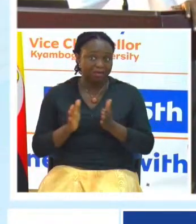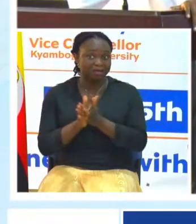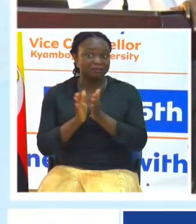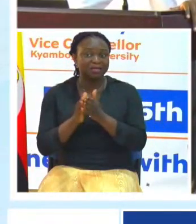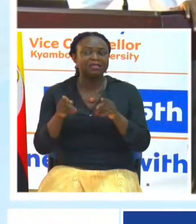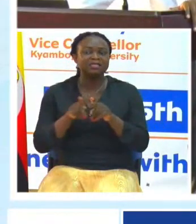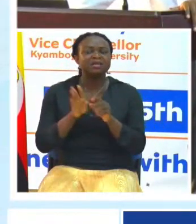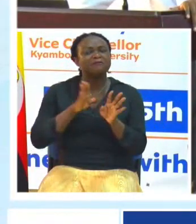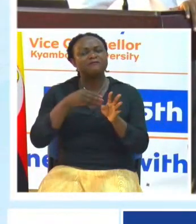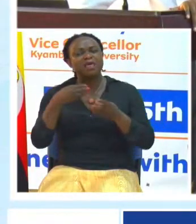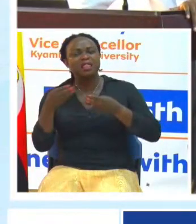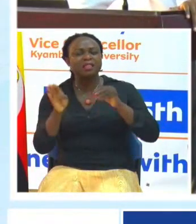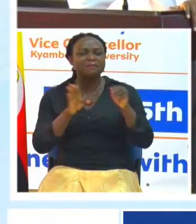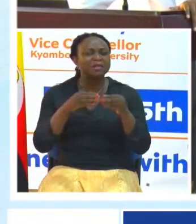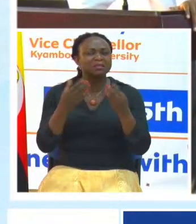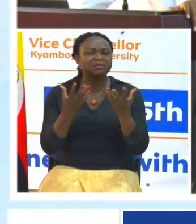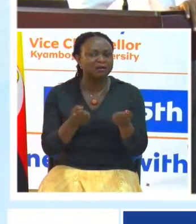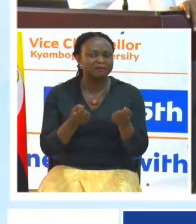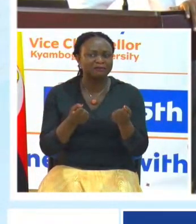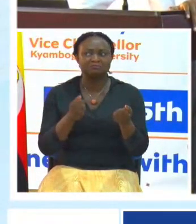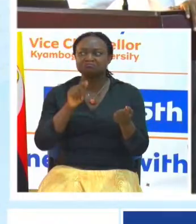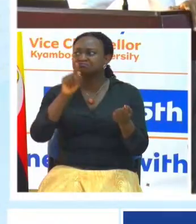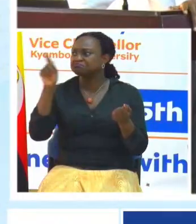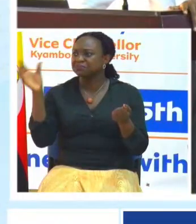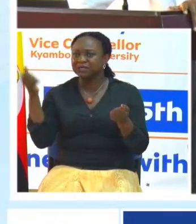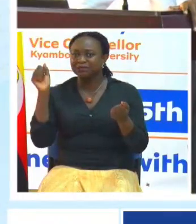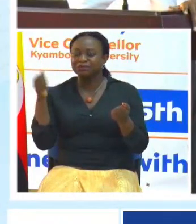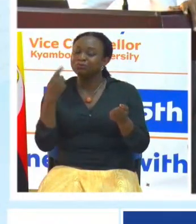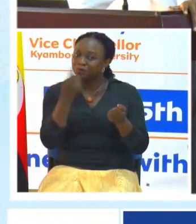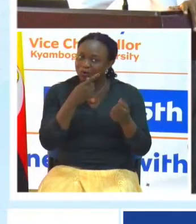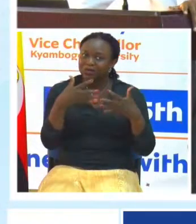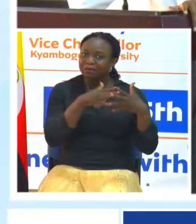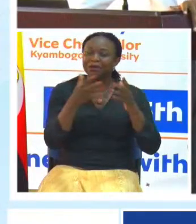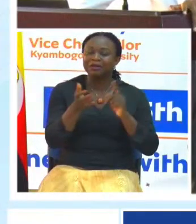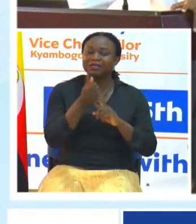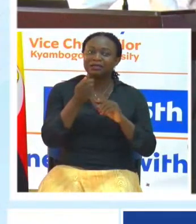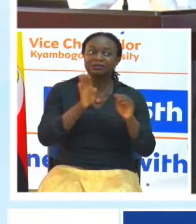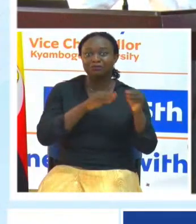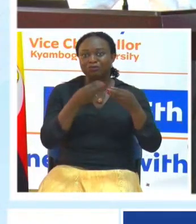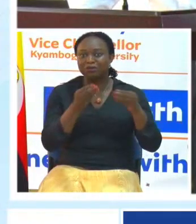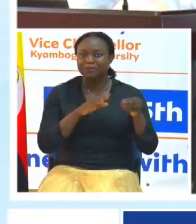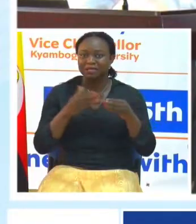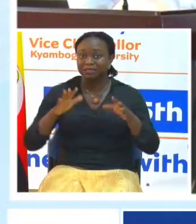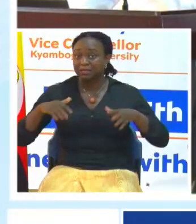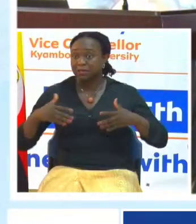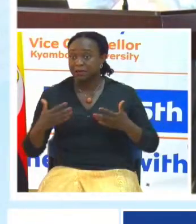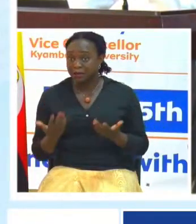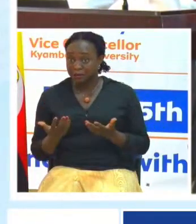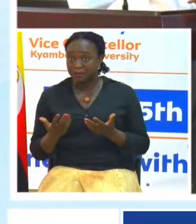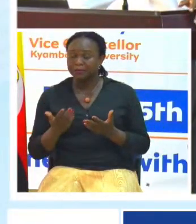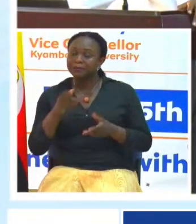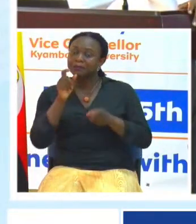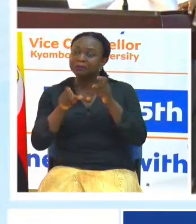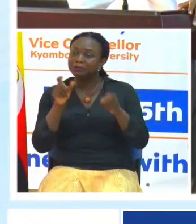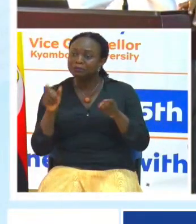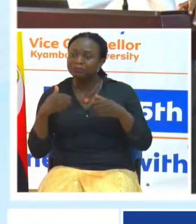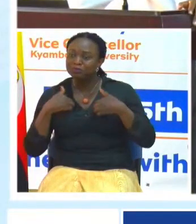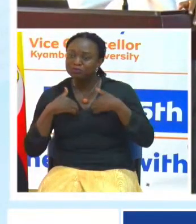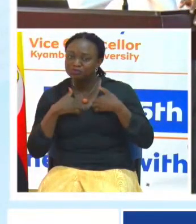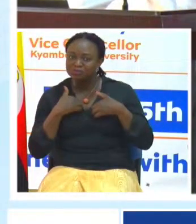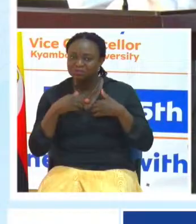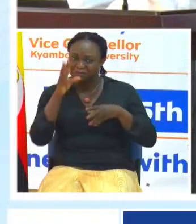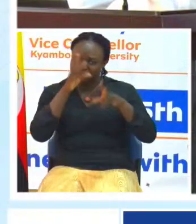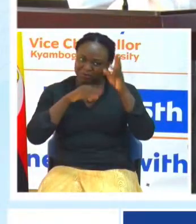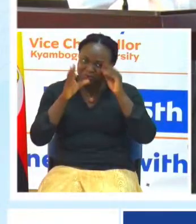also flexibility that you can't get from anywhere else but only in the United States. And this normally applies to people who wish to do